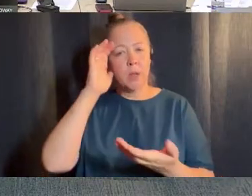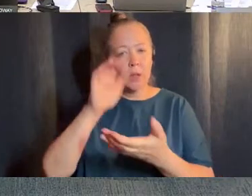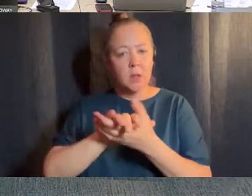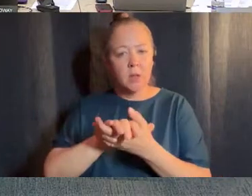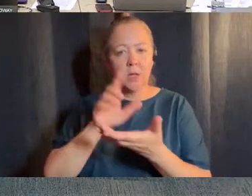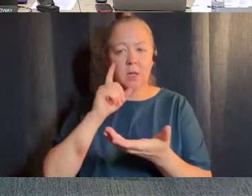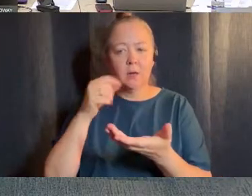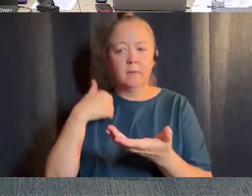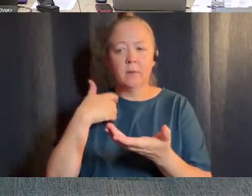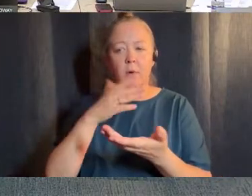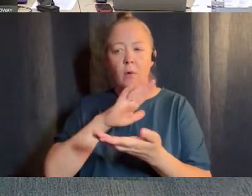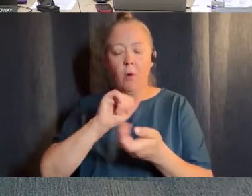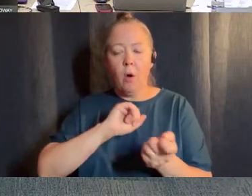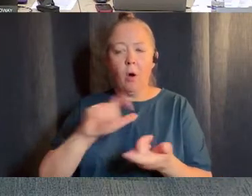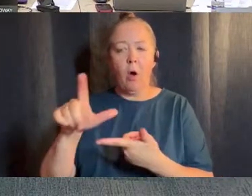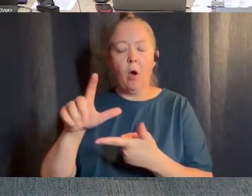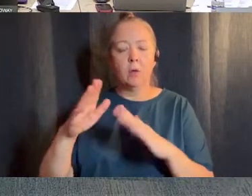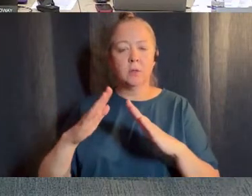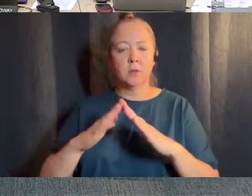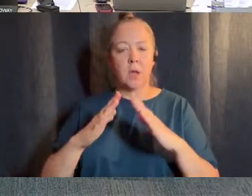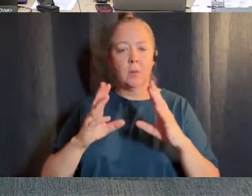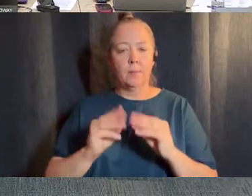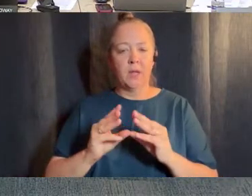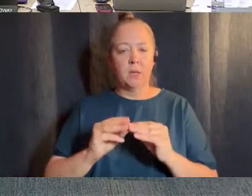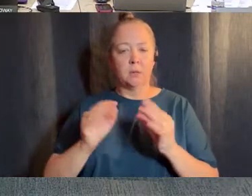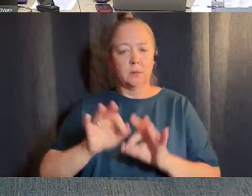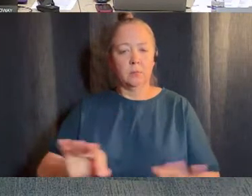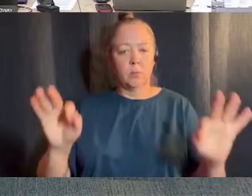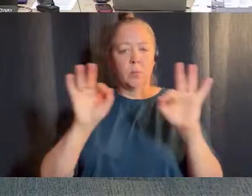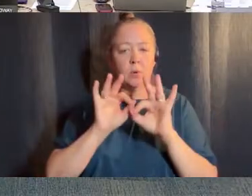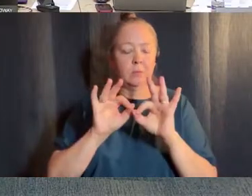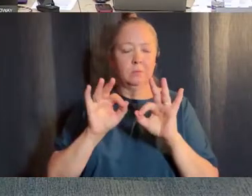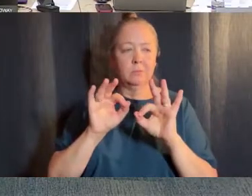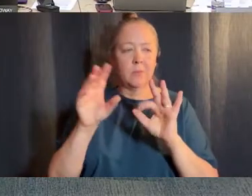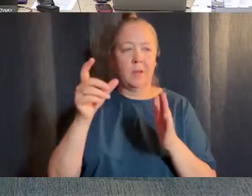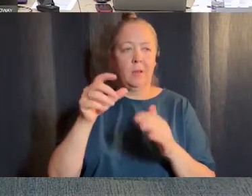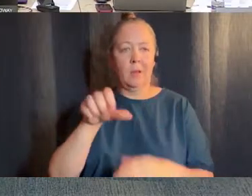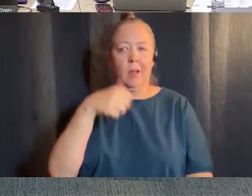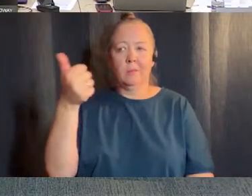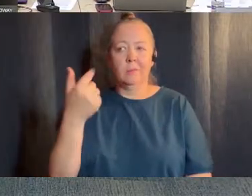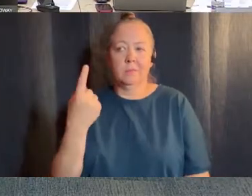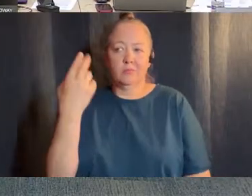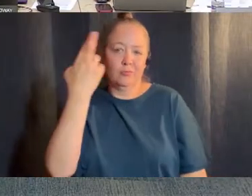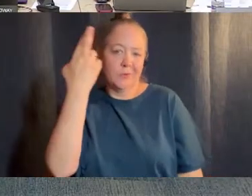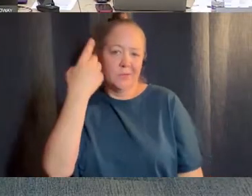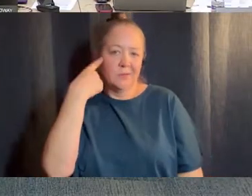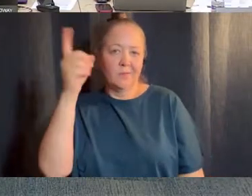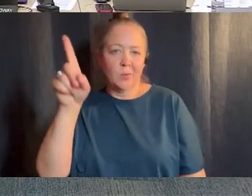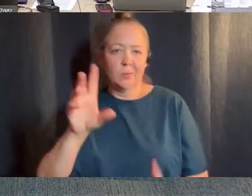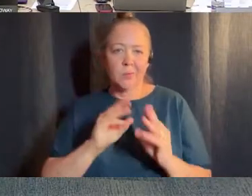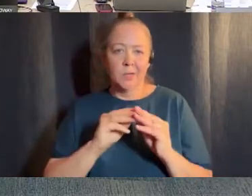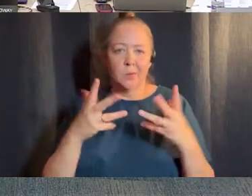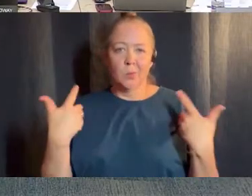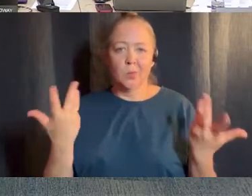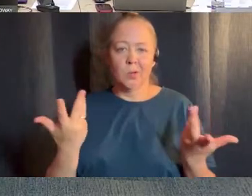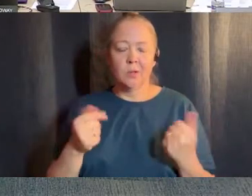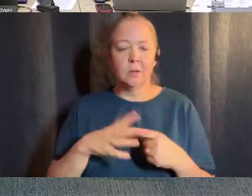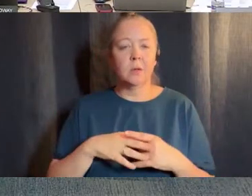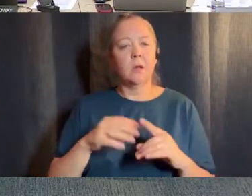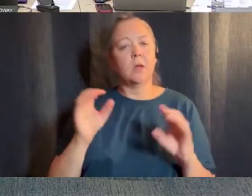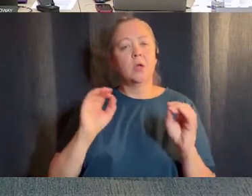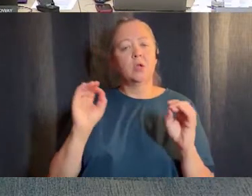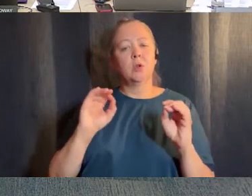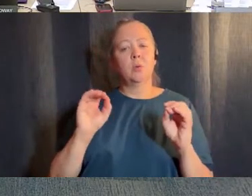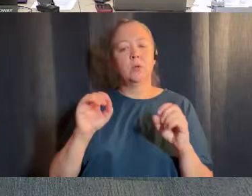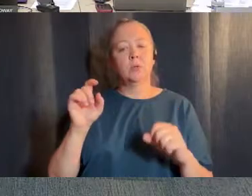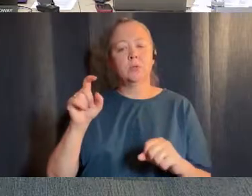meeting. Therefore, to CM, LeGloaheck, and Wade's arguments, no one should be granted an excused absence, and